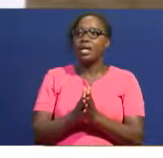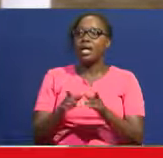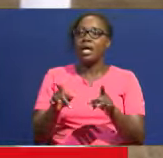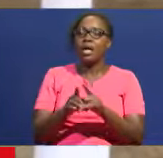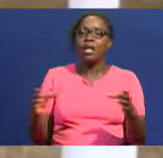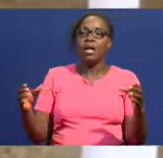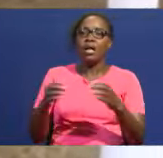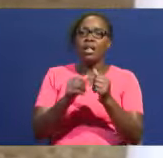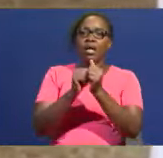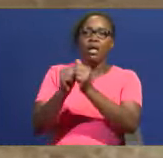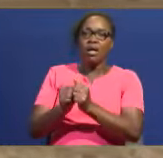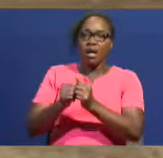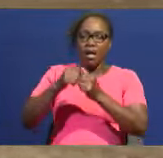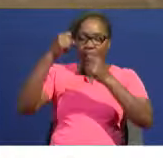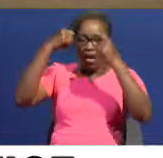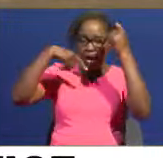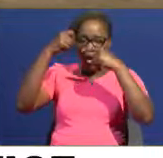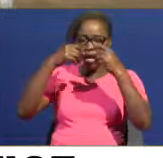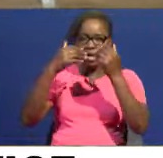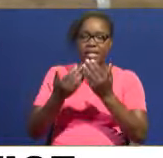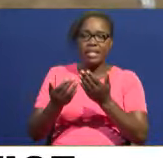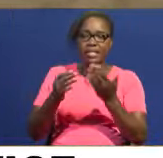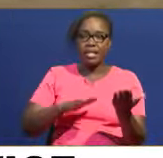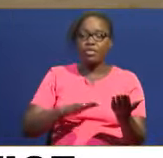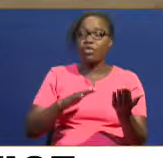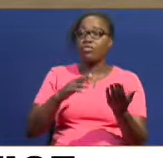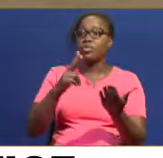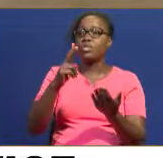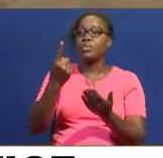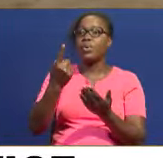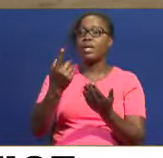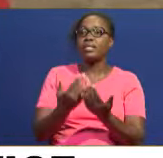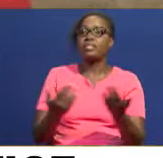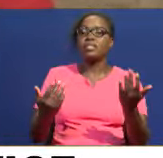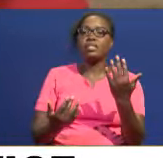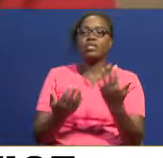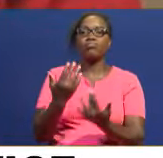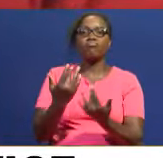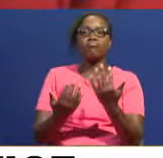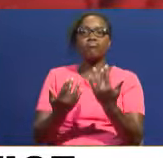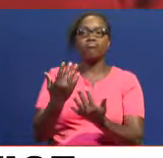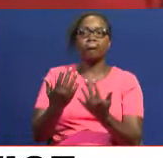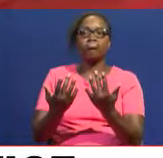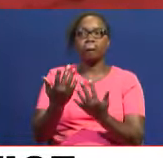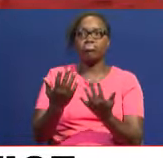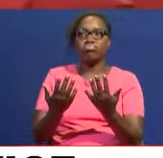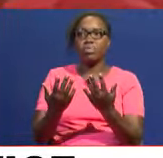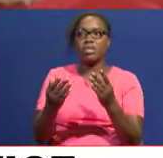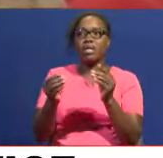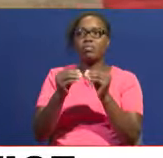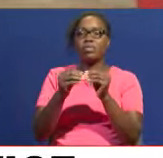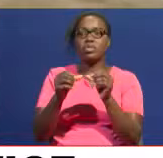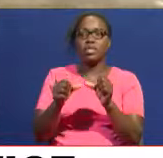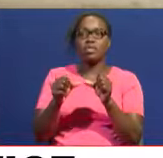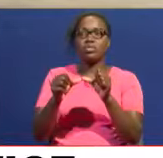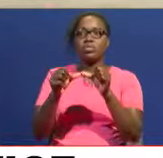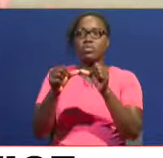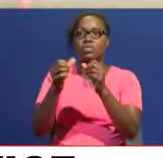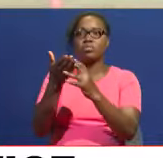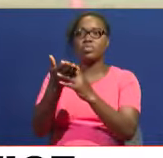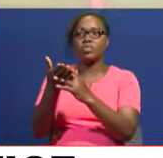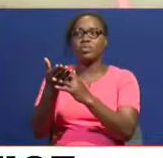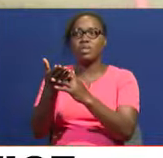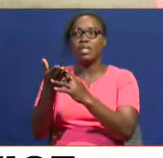they gather together to mourn the death of the 21 children who died in the fire incident. What you're seeing there, that's a meeting that is ongoing between